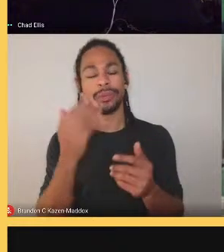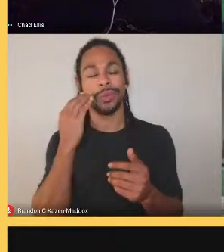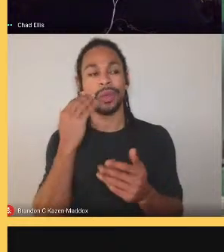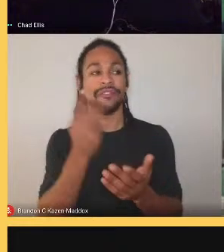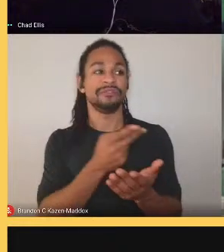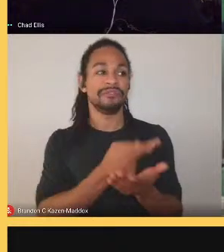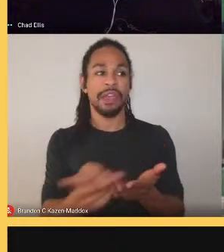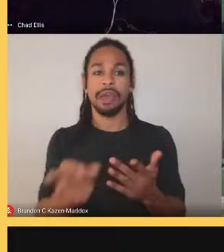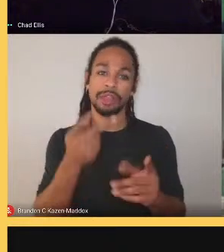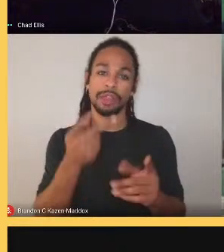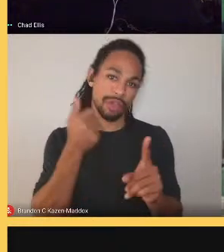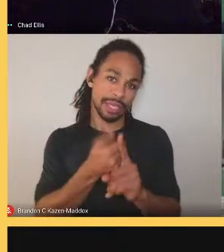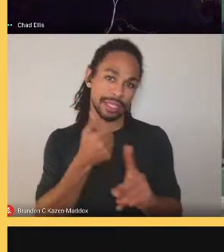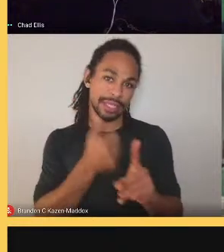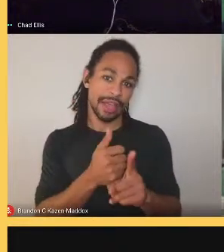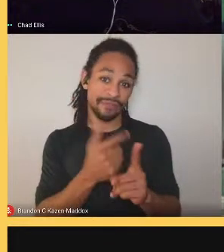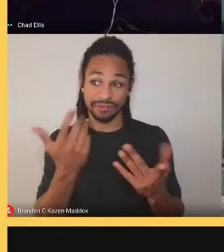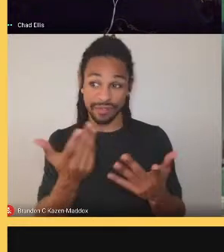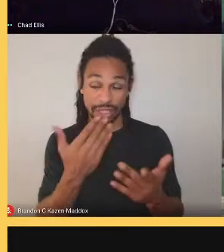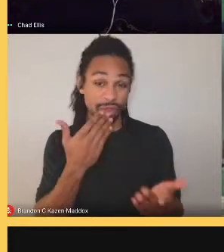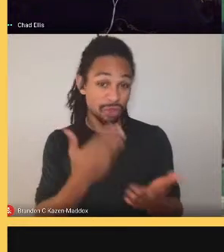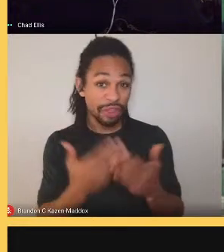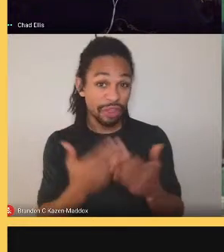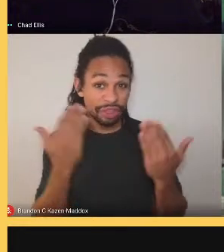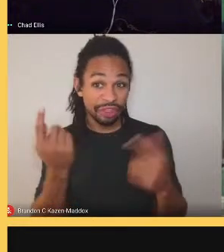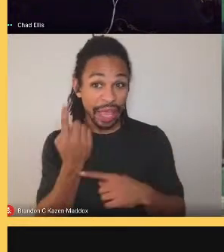If this is something you're trying to make,